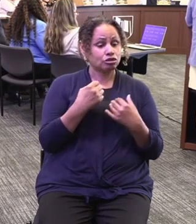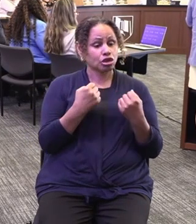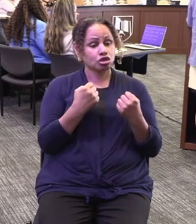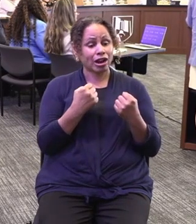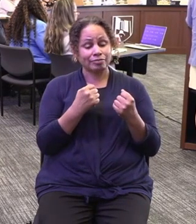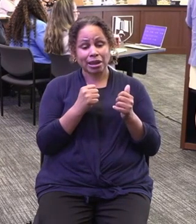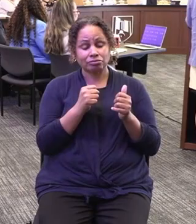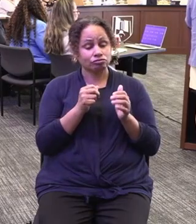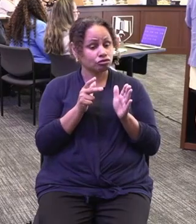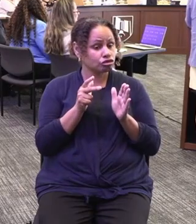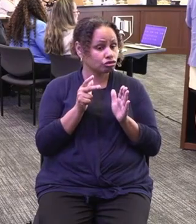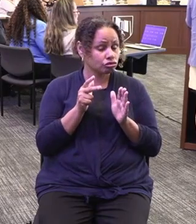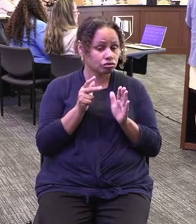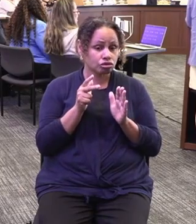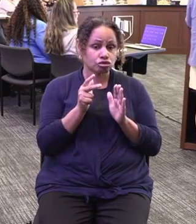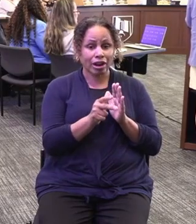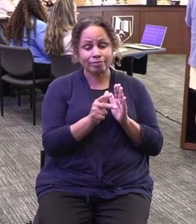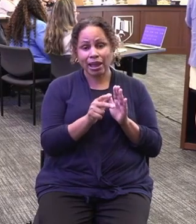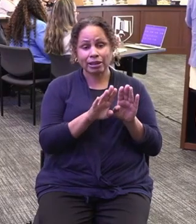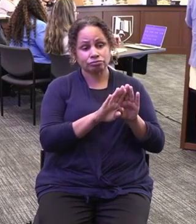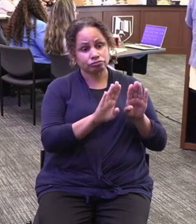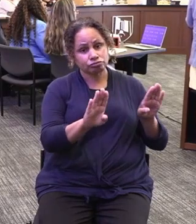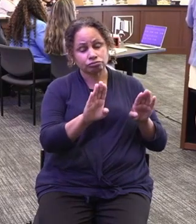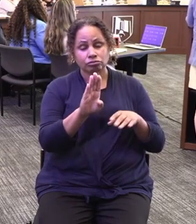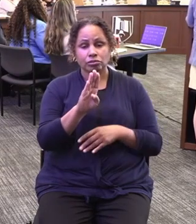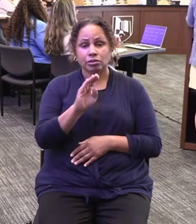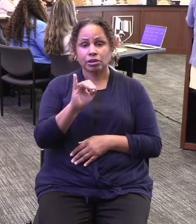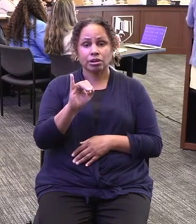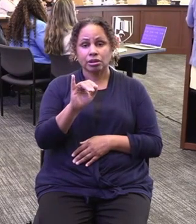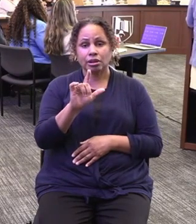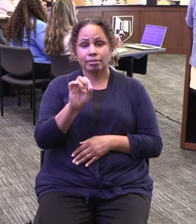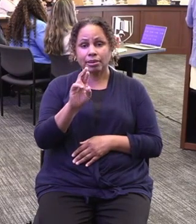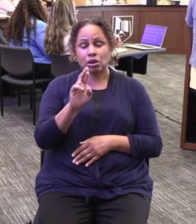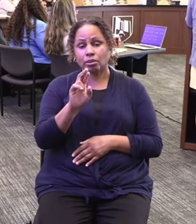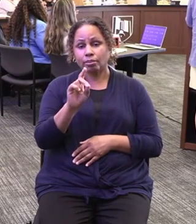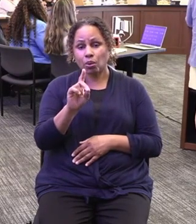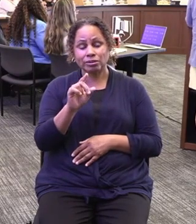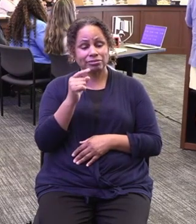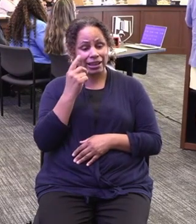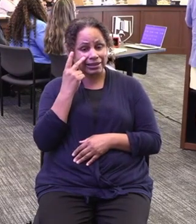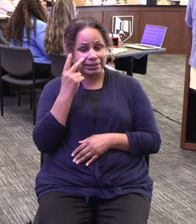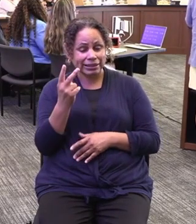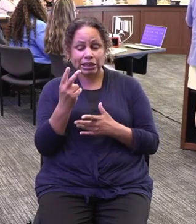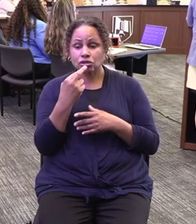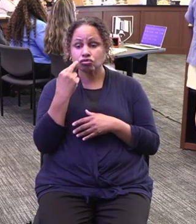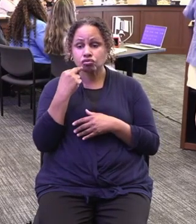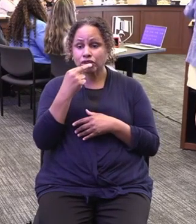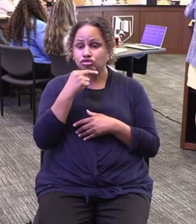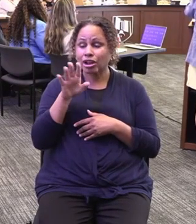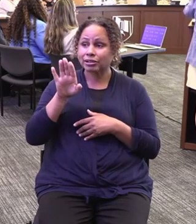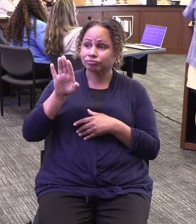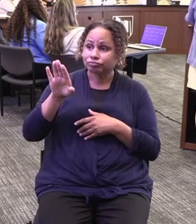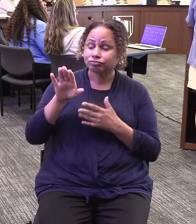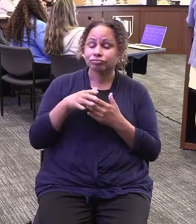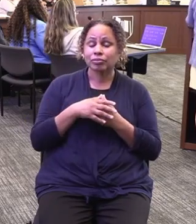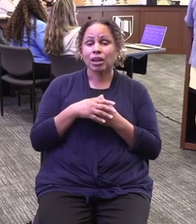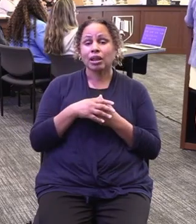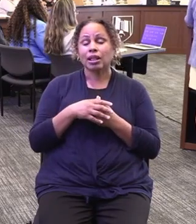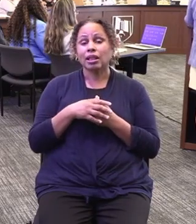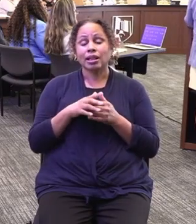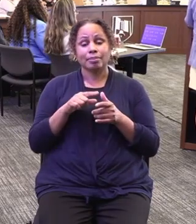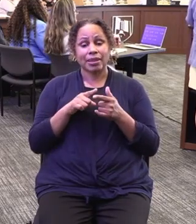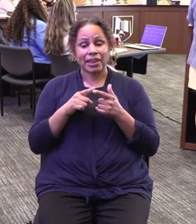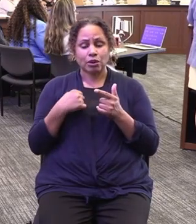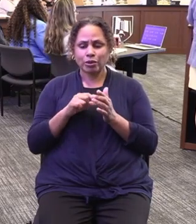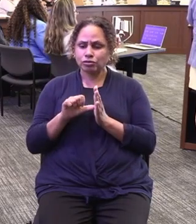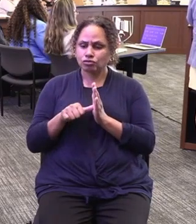billboards, they see our displays in restaurants, on billboards, in supermarkets. But then we reinforce.